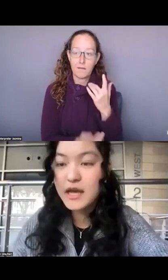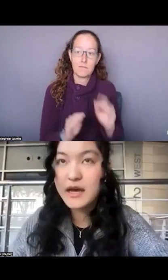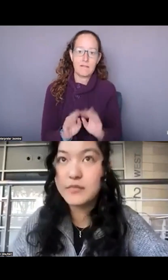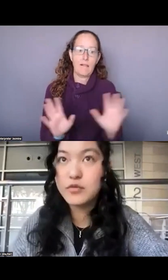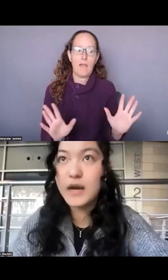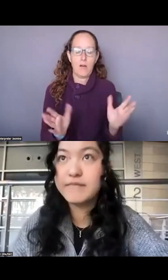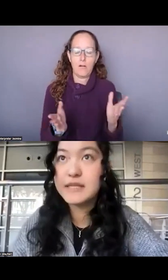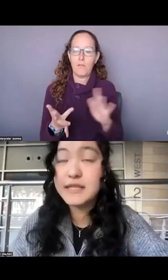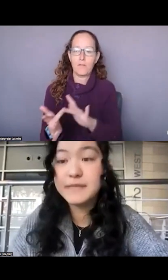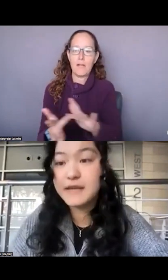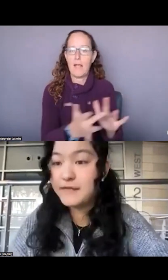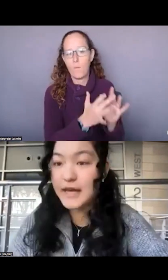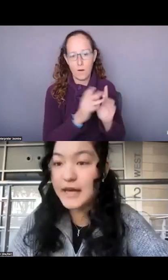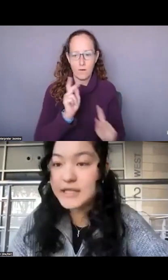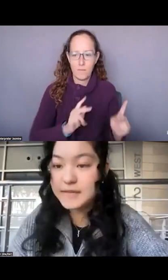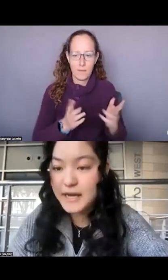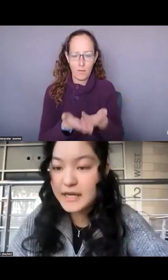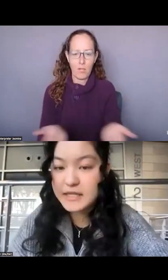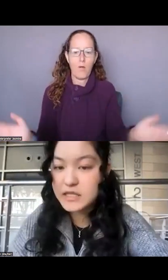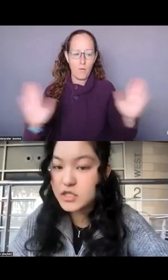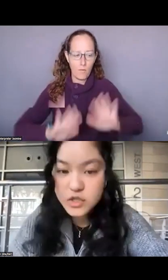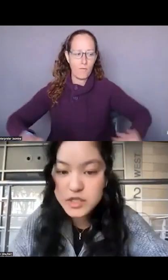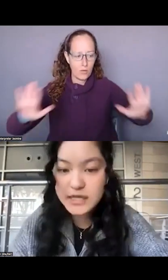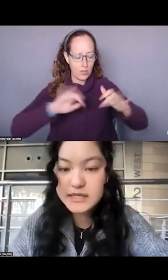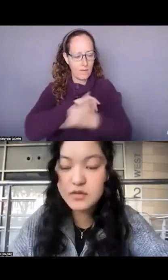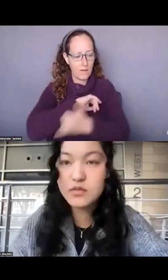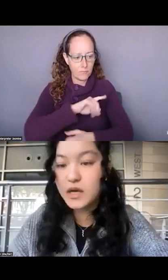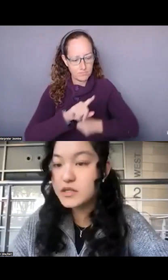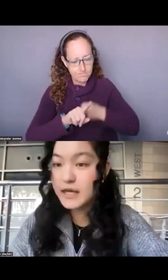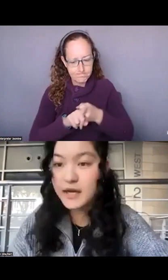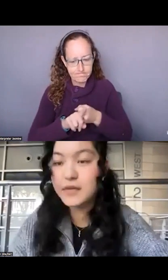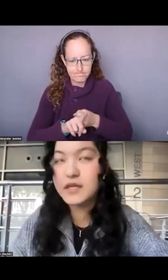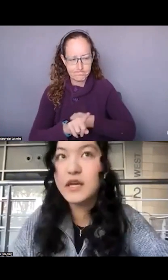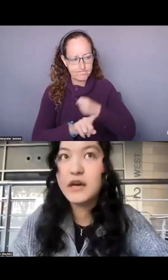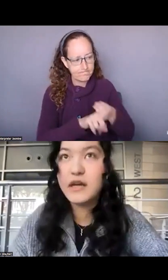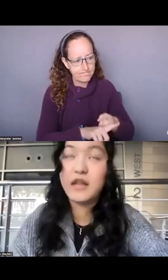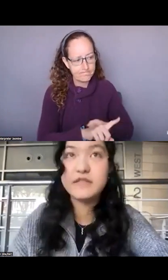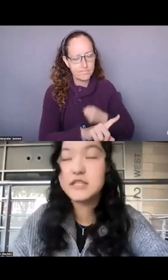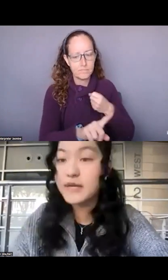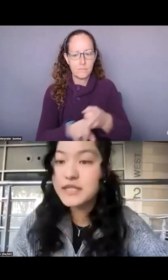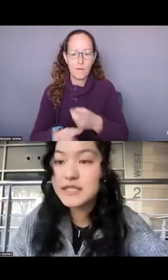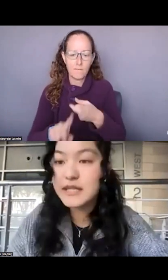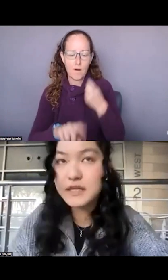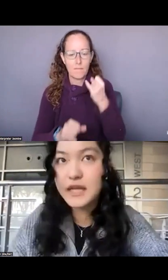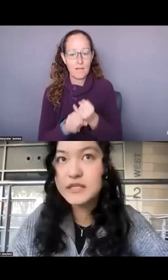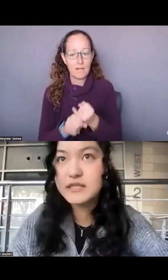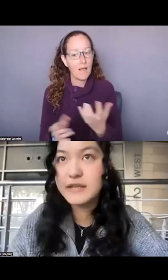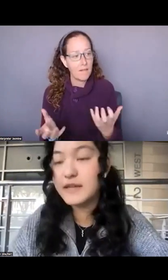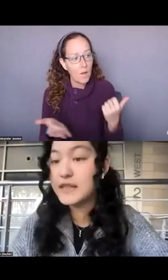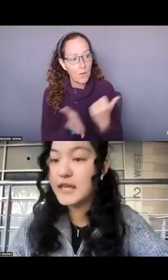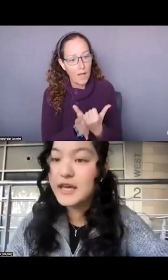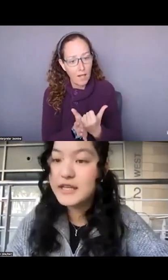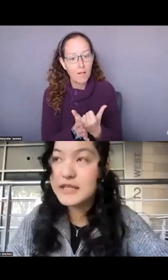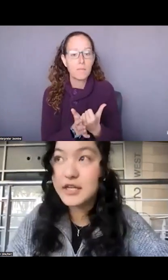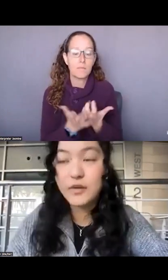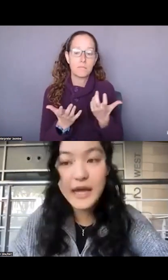country who have been deeply affected by these institutions and who want to help. But in a lot of situations, they felt